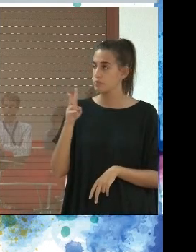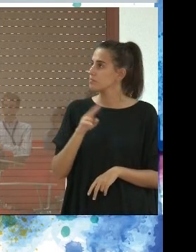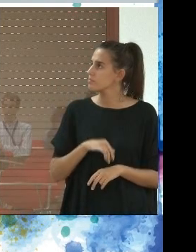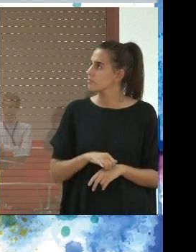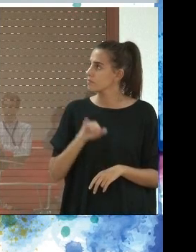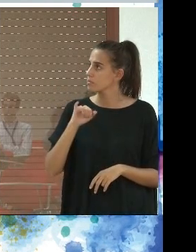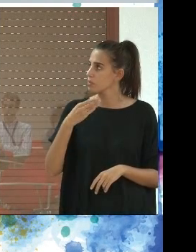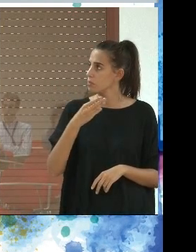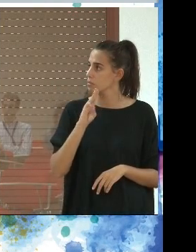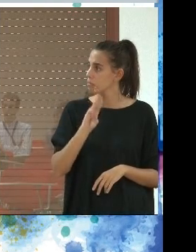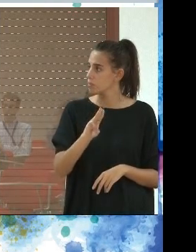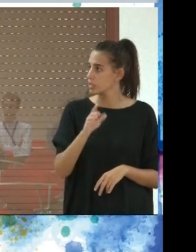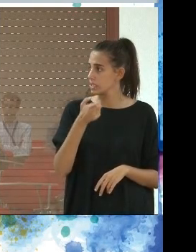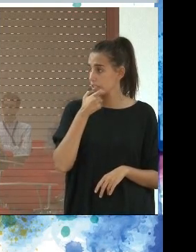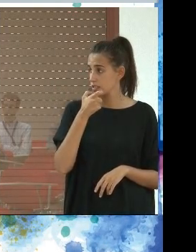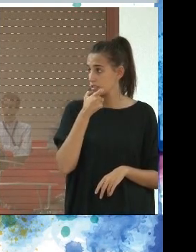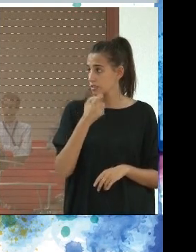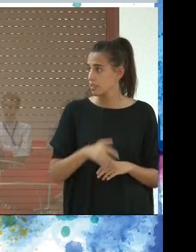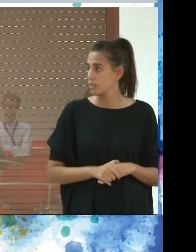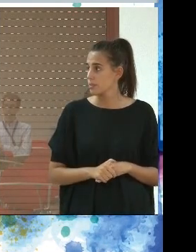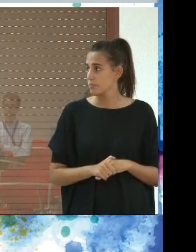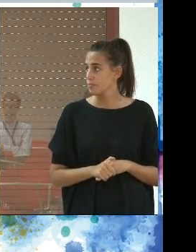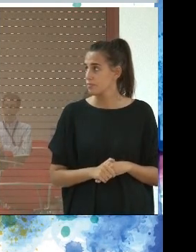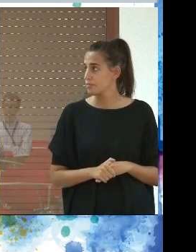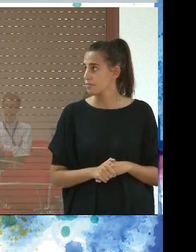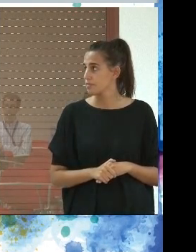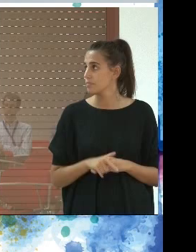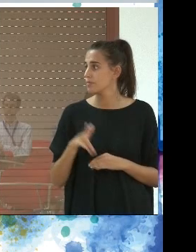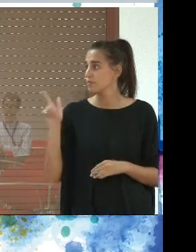Thanks to this SSBP, this is the English acronym.